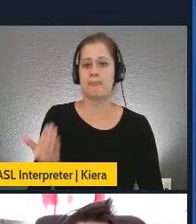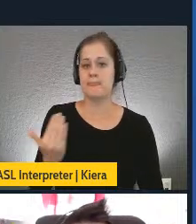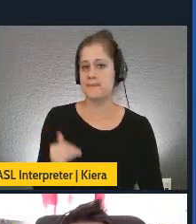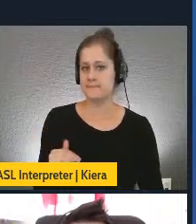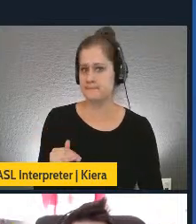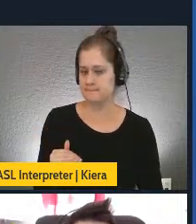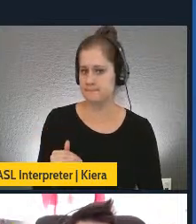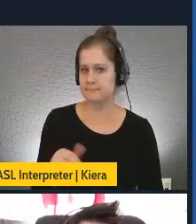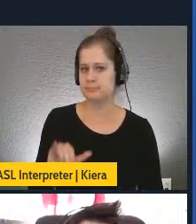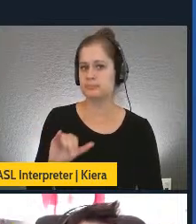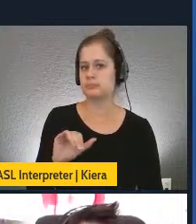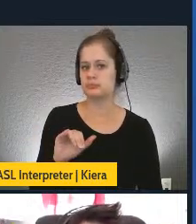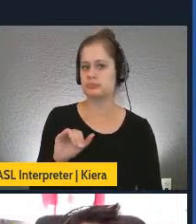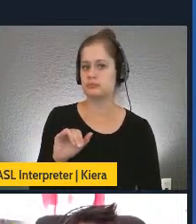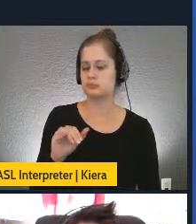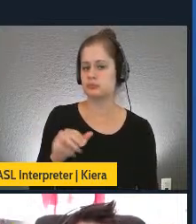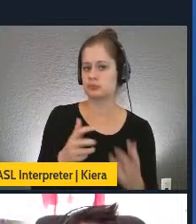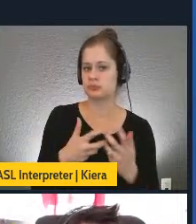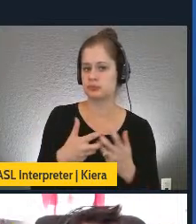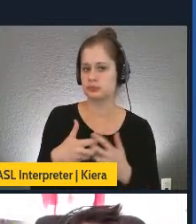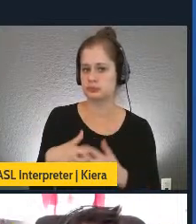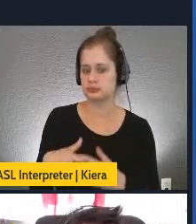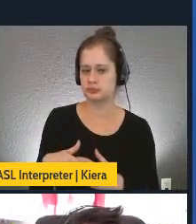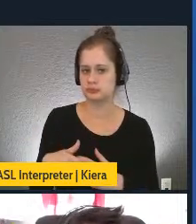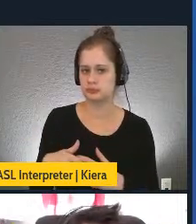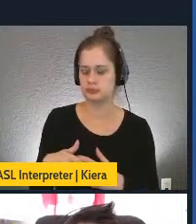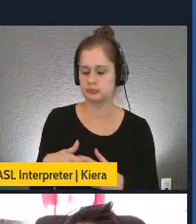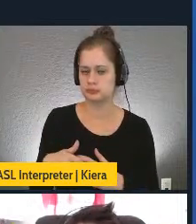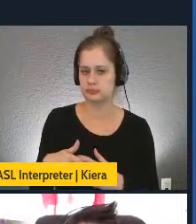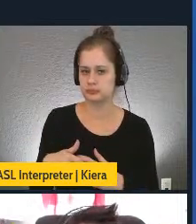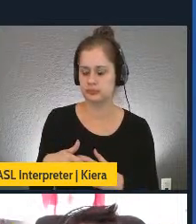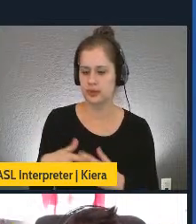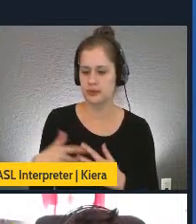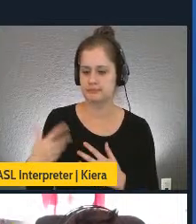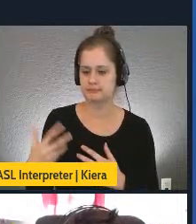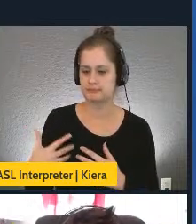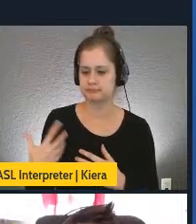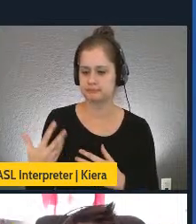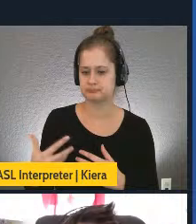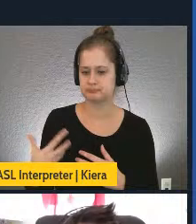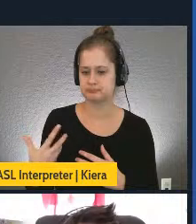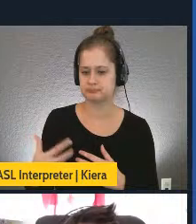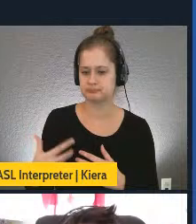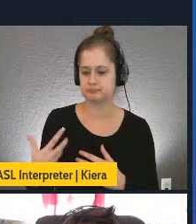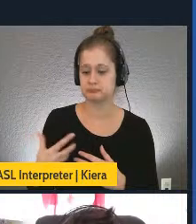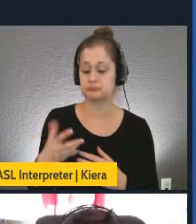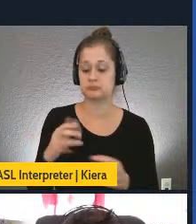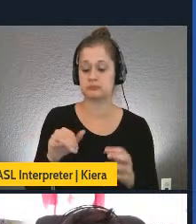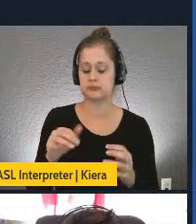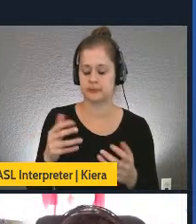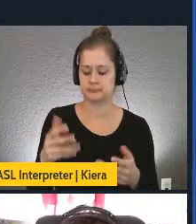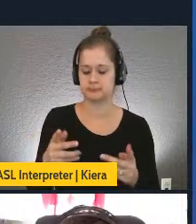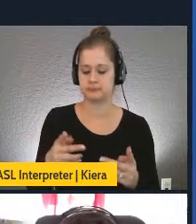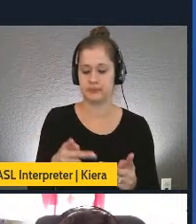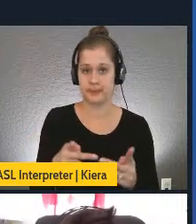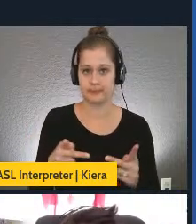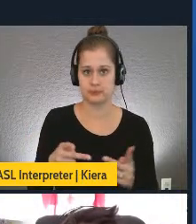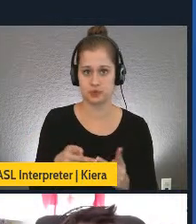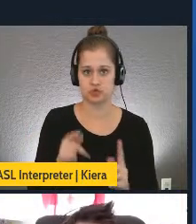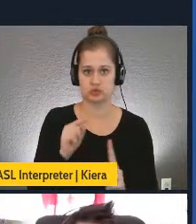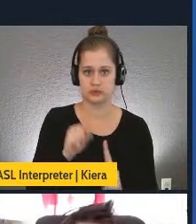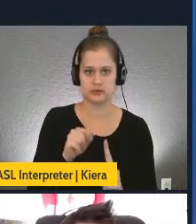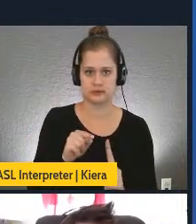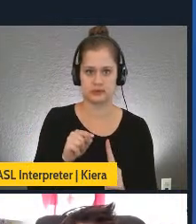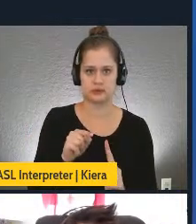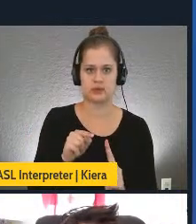organization can put the chart at disposition of the devs.